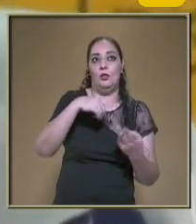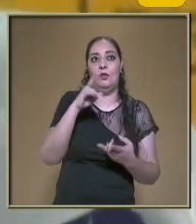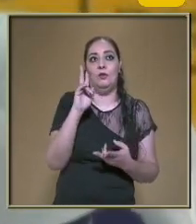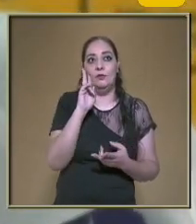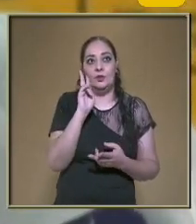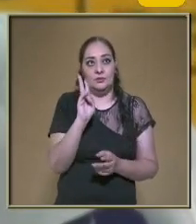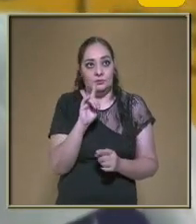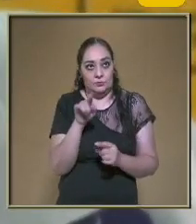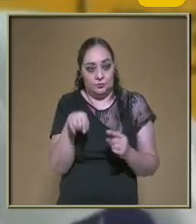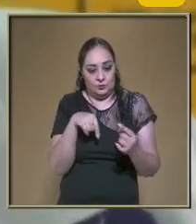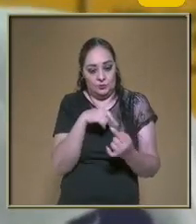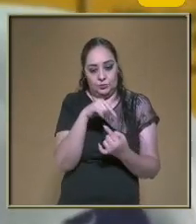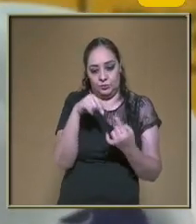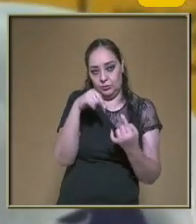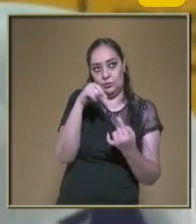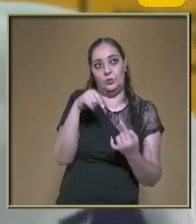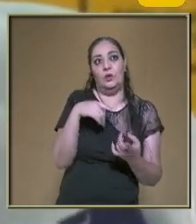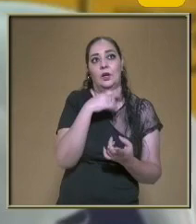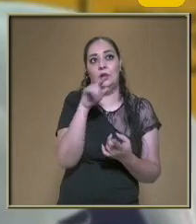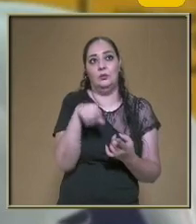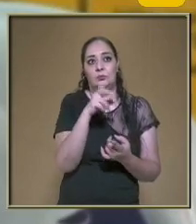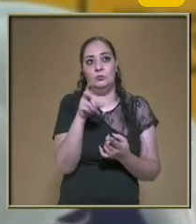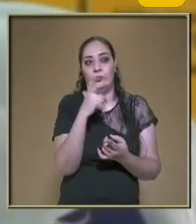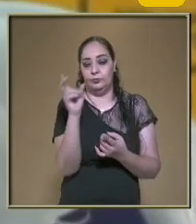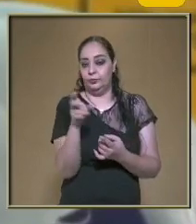Tornado in a bottle.